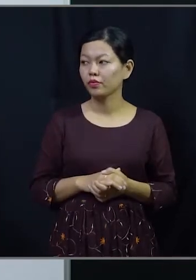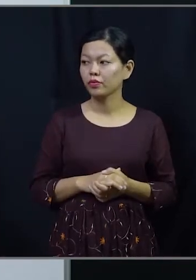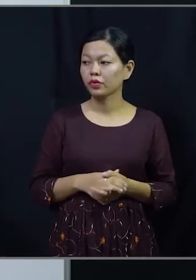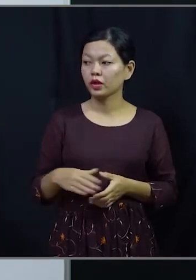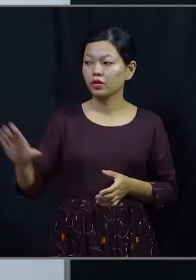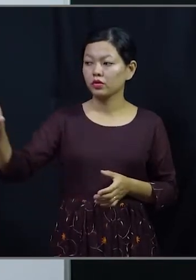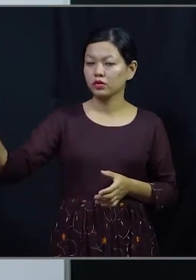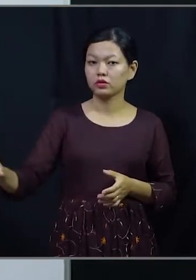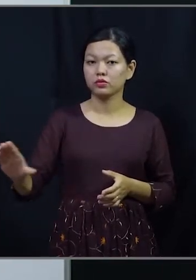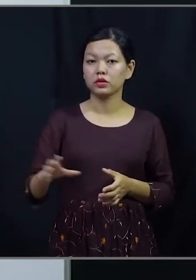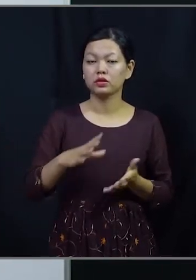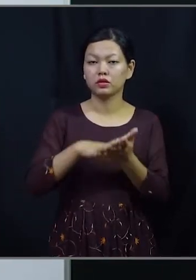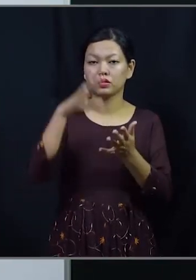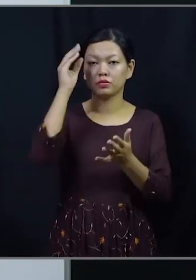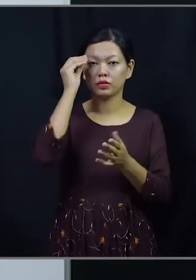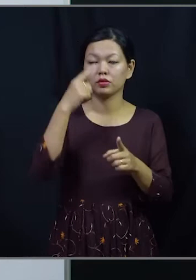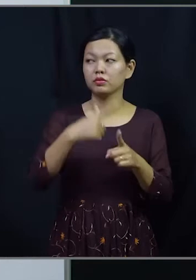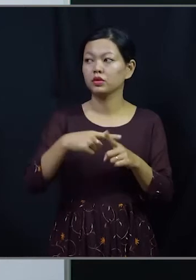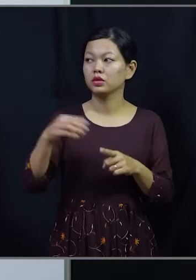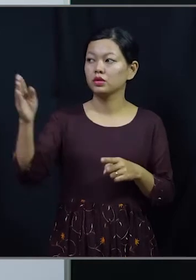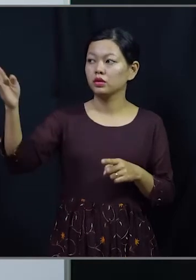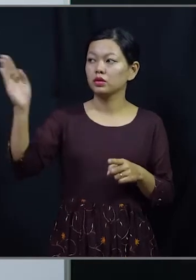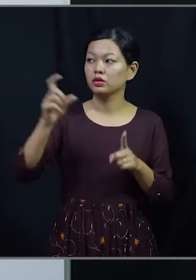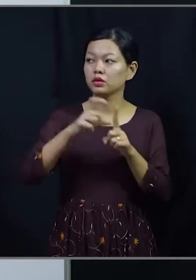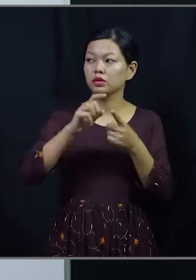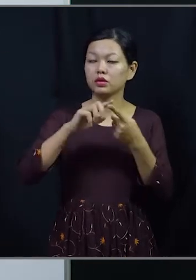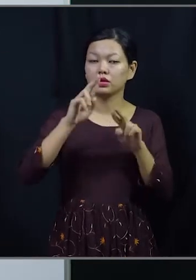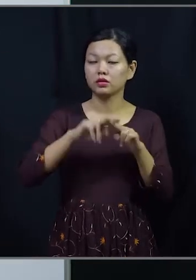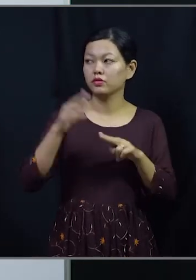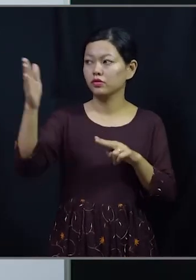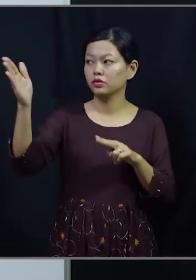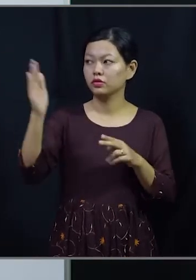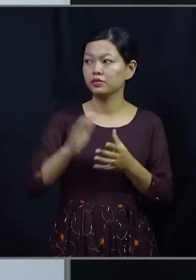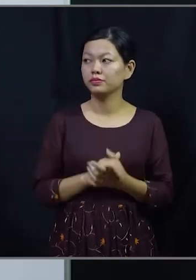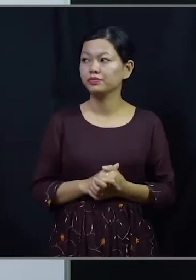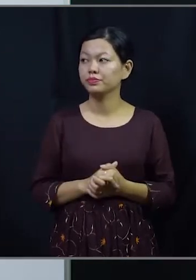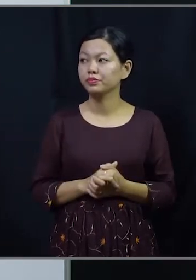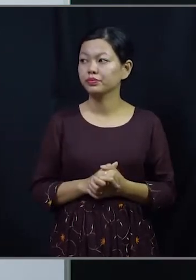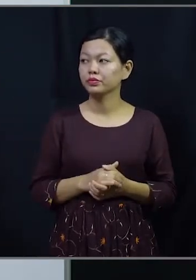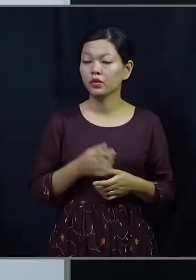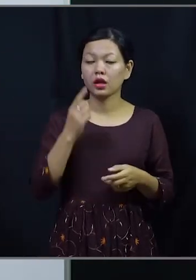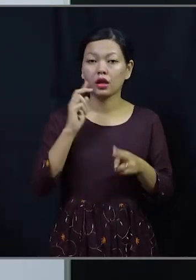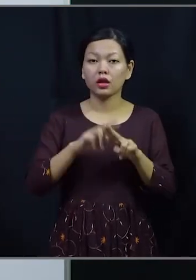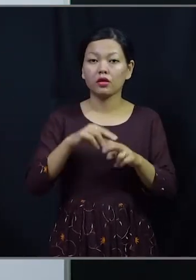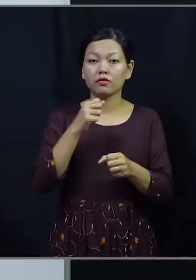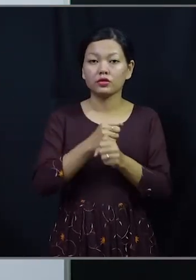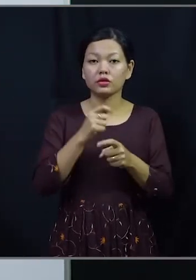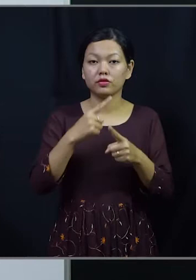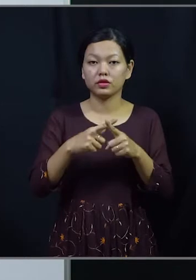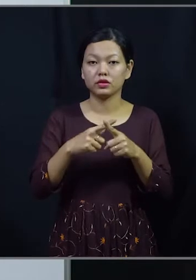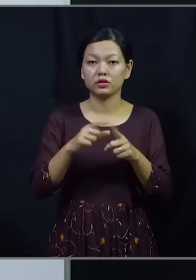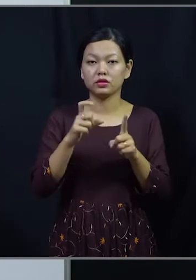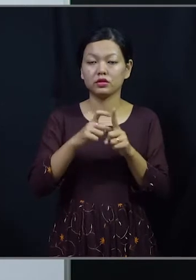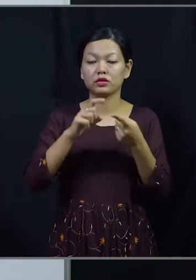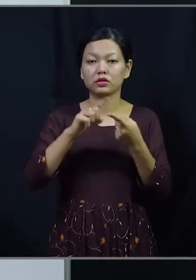definition. Okay. Now let us see an example. If g of x is defined as x